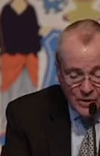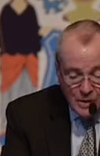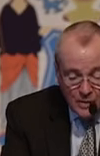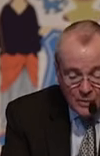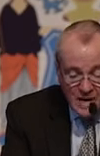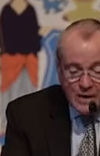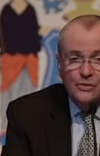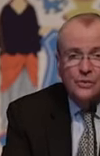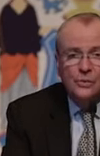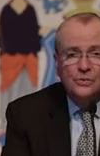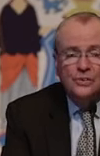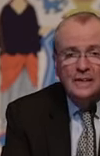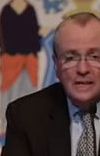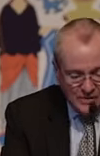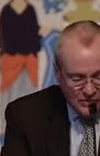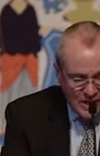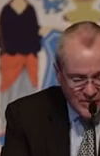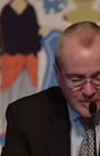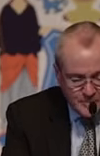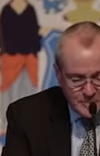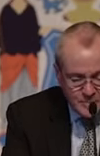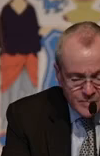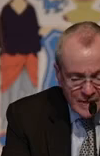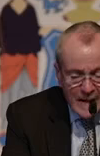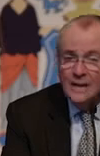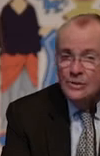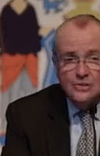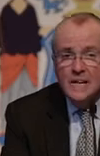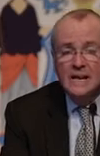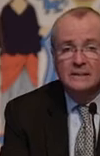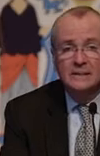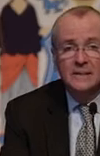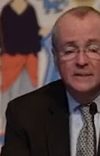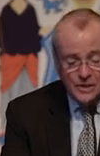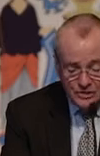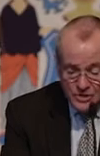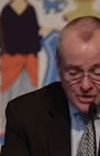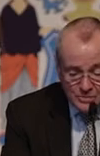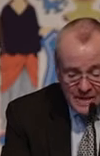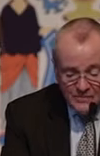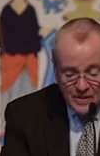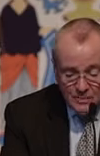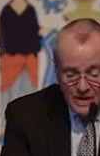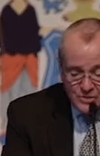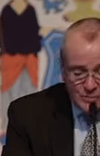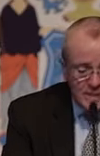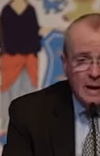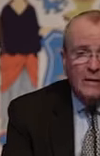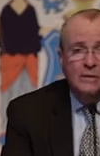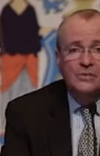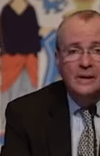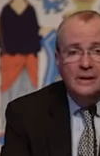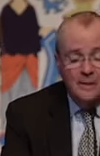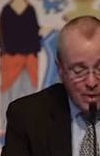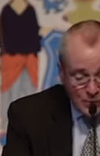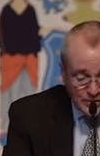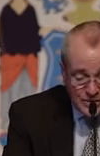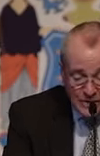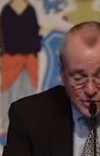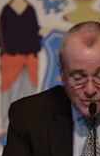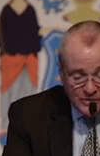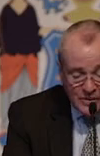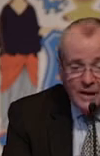so, we will make our schools even safer. I understand the concern being felt by so many parents about